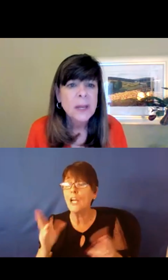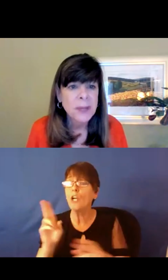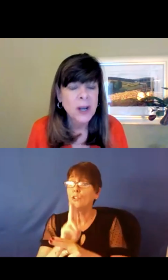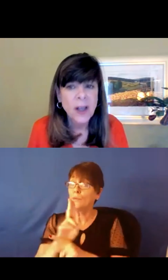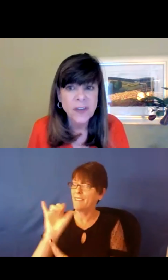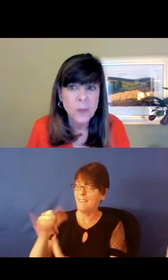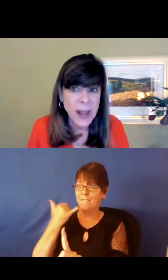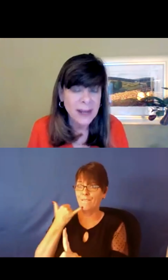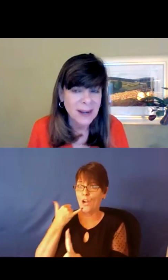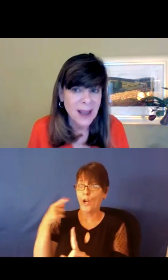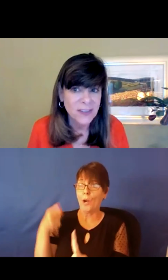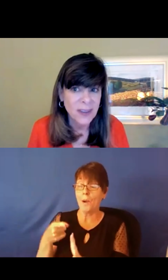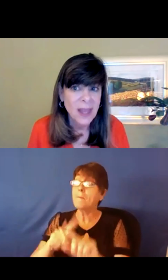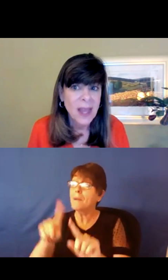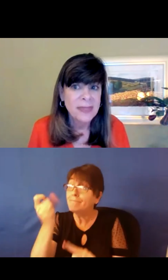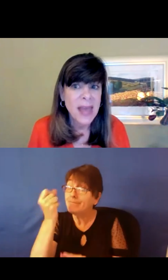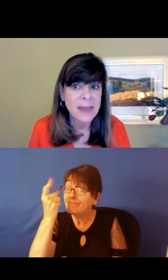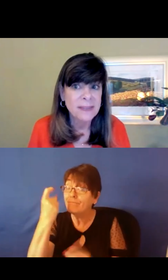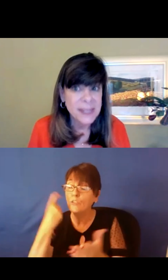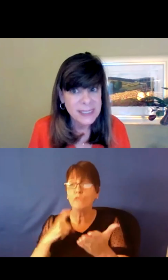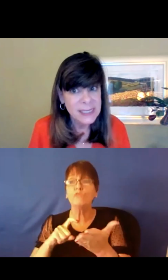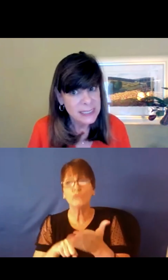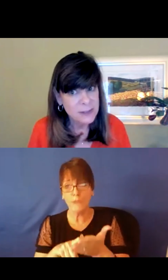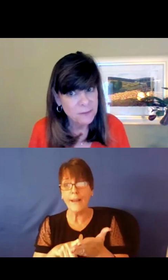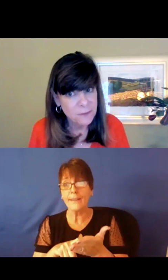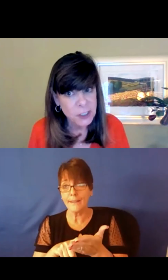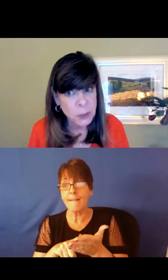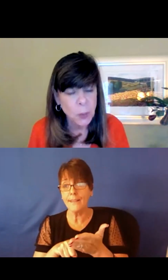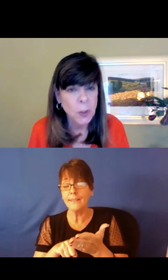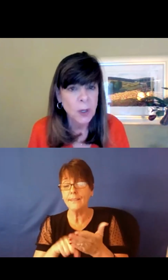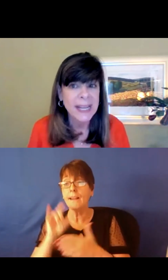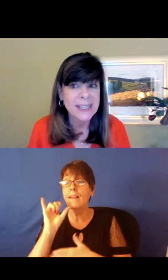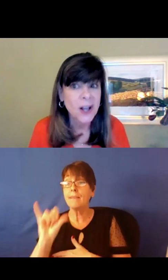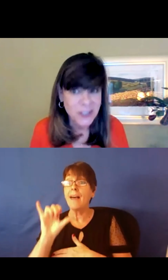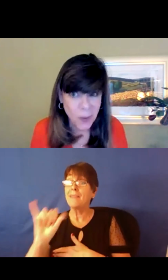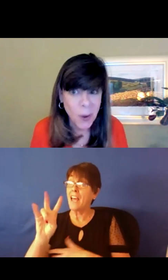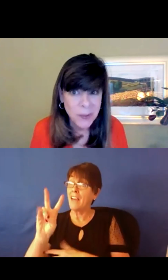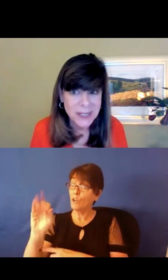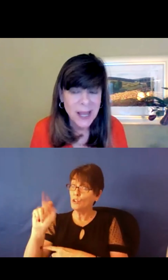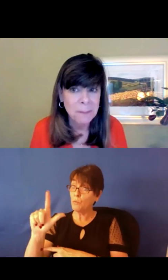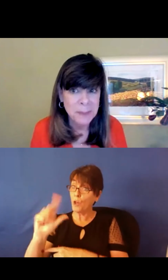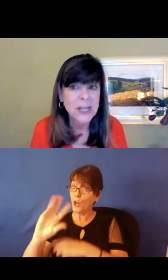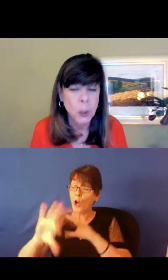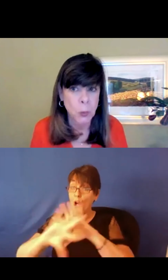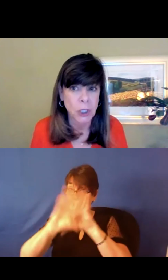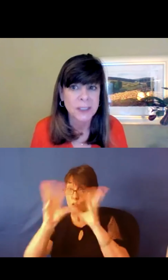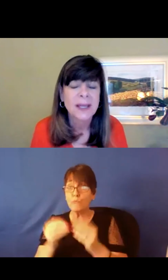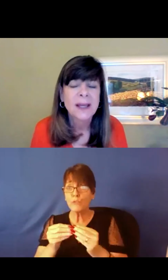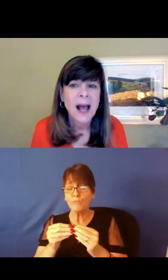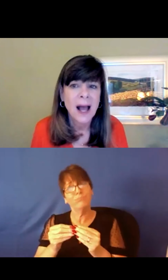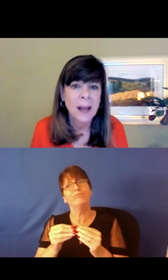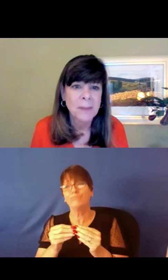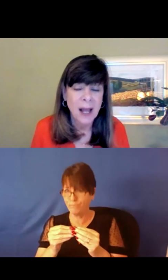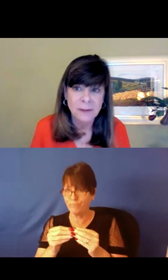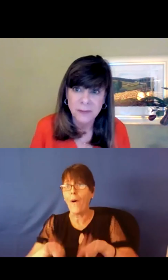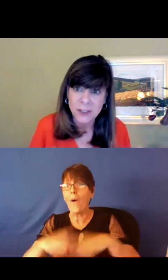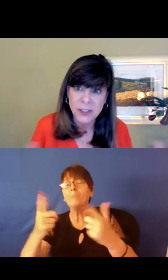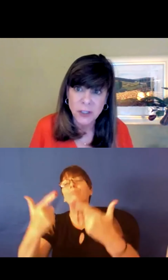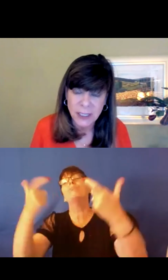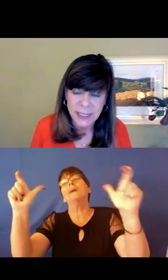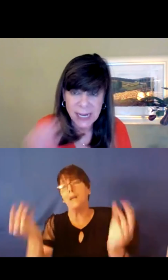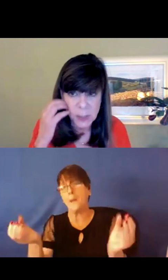telephone, but also recognizing that this virtual world has also opened up a bigger world